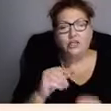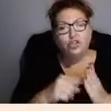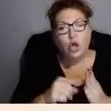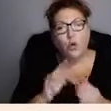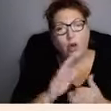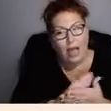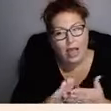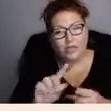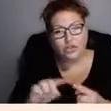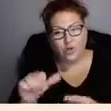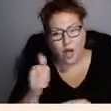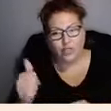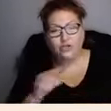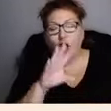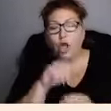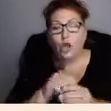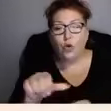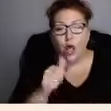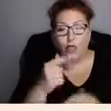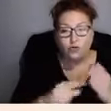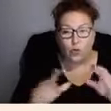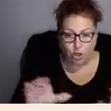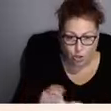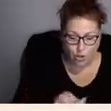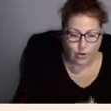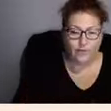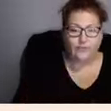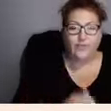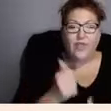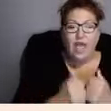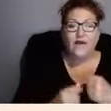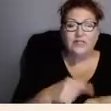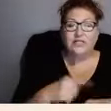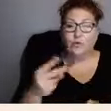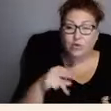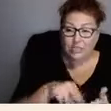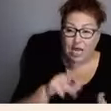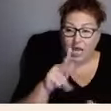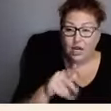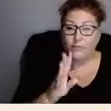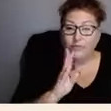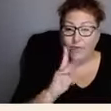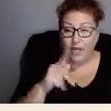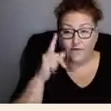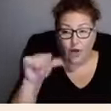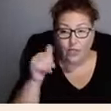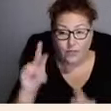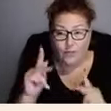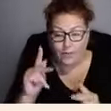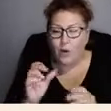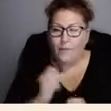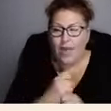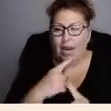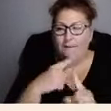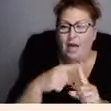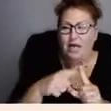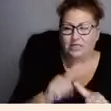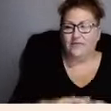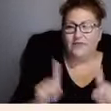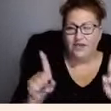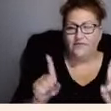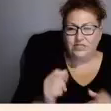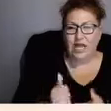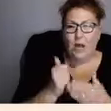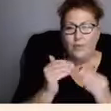include others in what you are doing. Every time you stand up and stick up for others, you are making a positive difference and helping a peer who may really